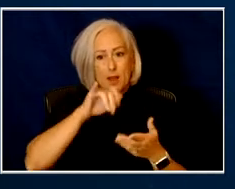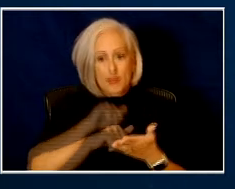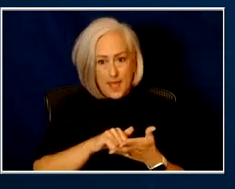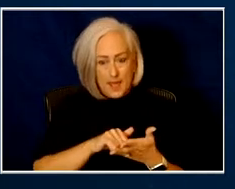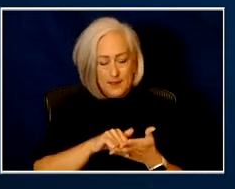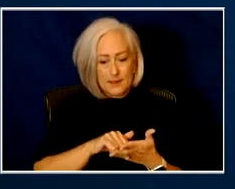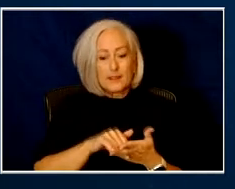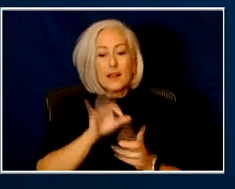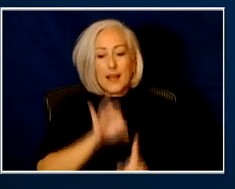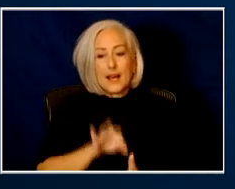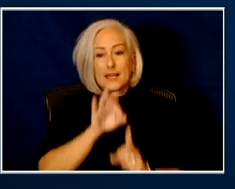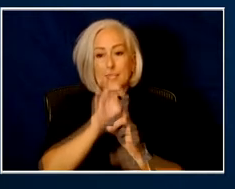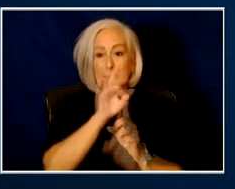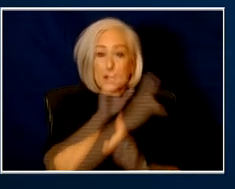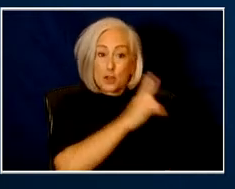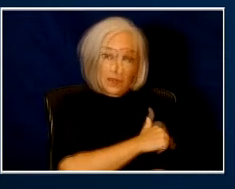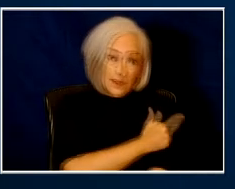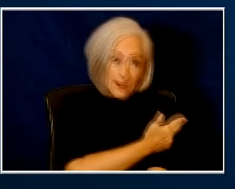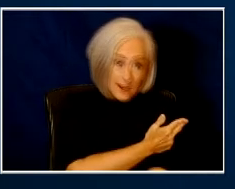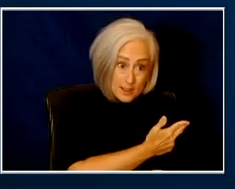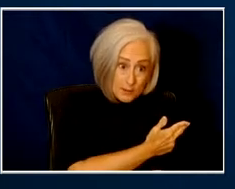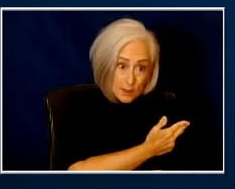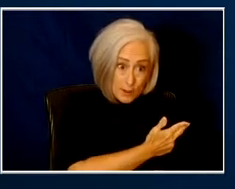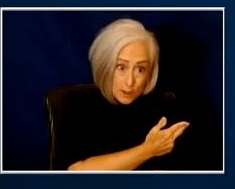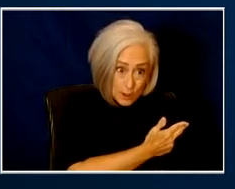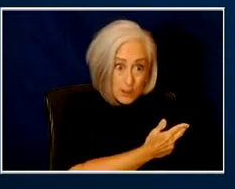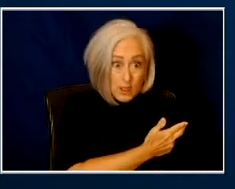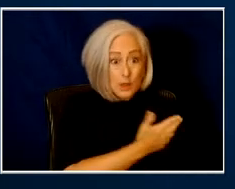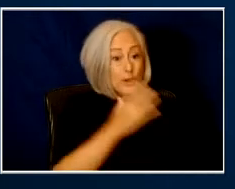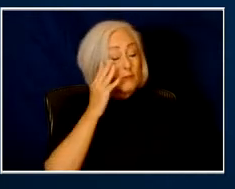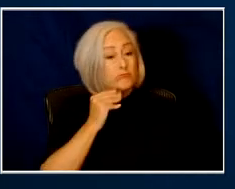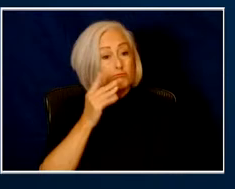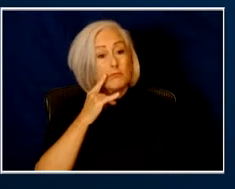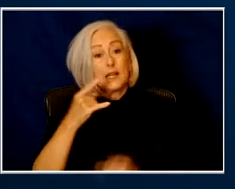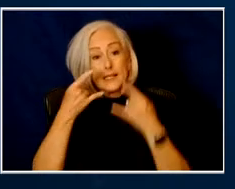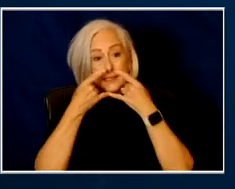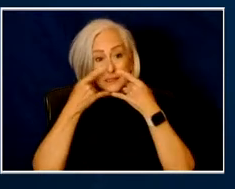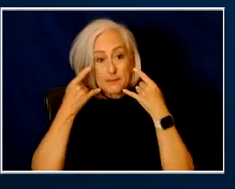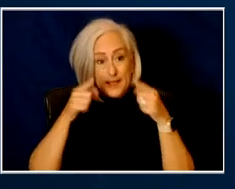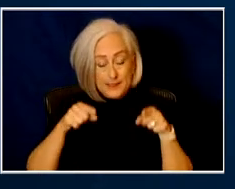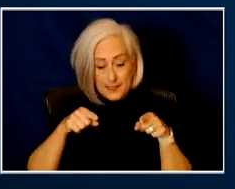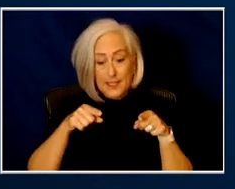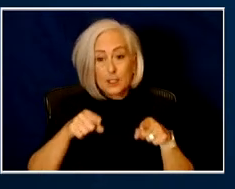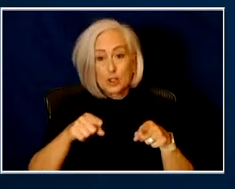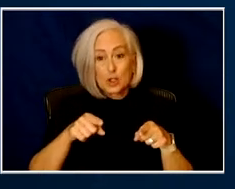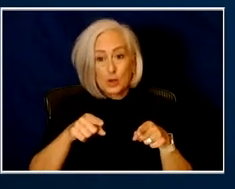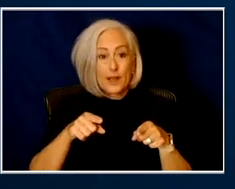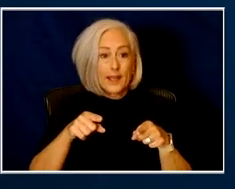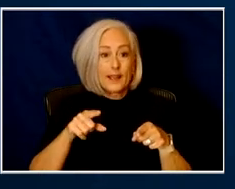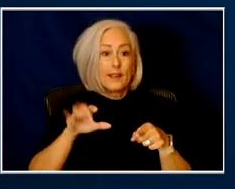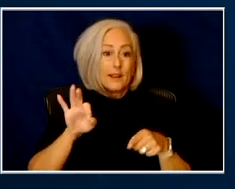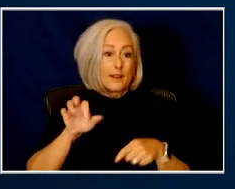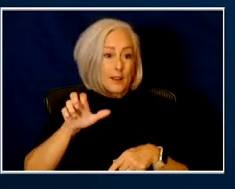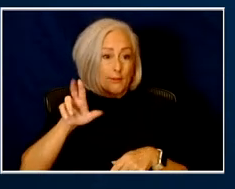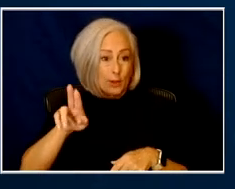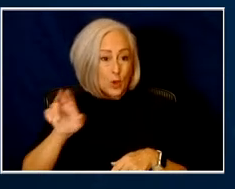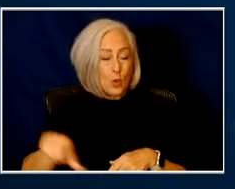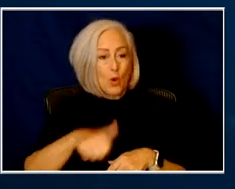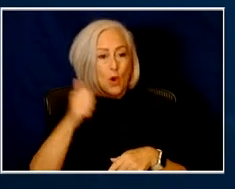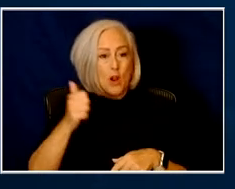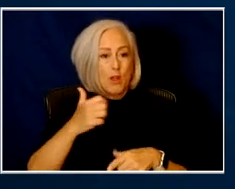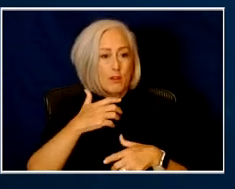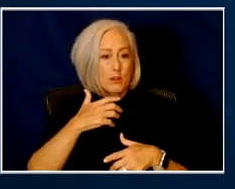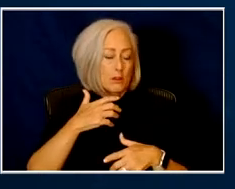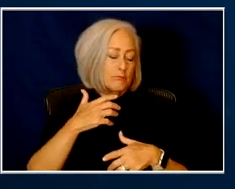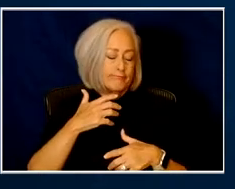for a decade or more we've been masking during respiratory viral season just as you said if you're traveling it would probably be